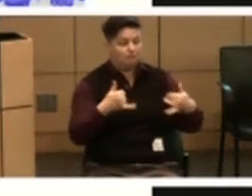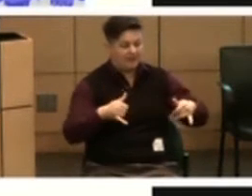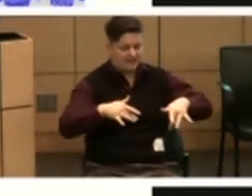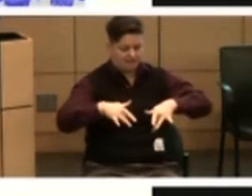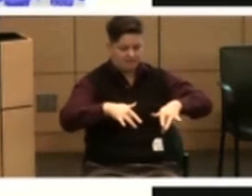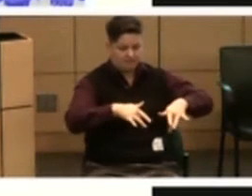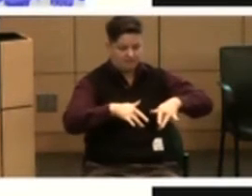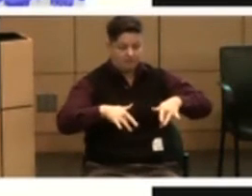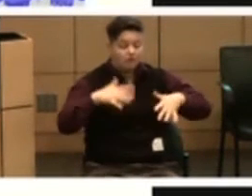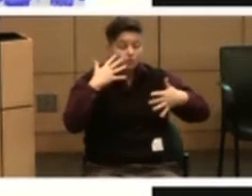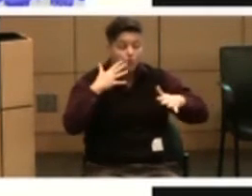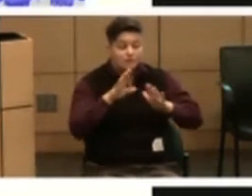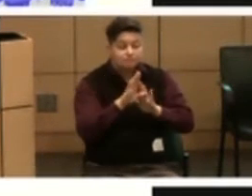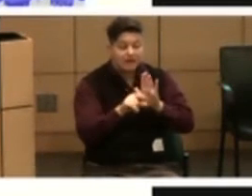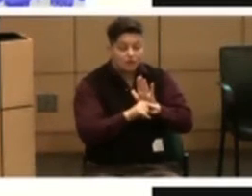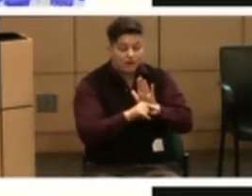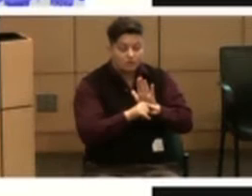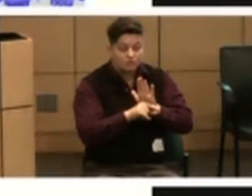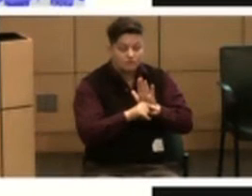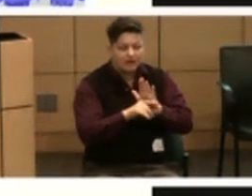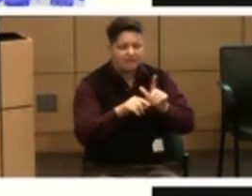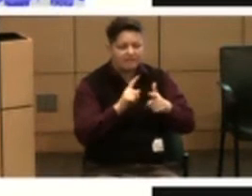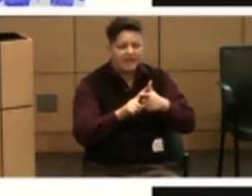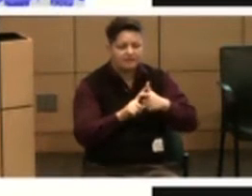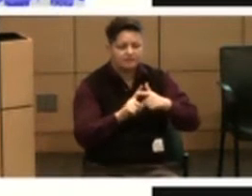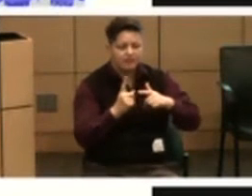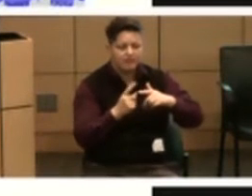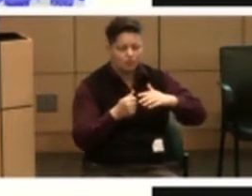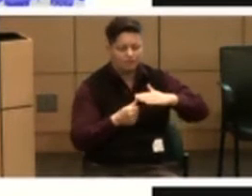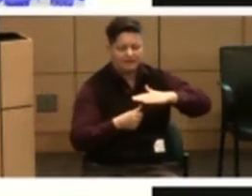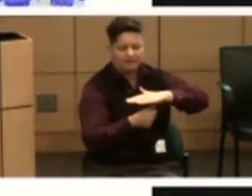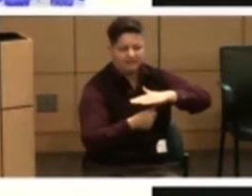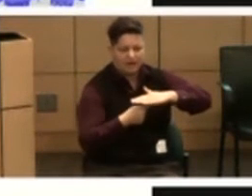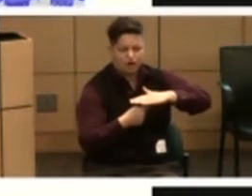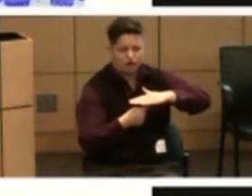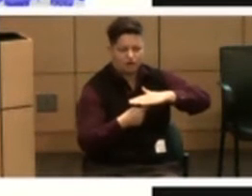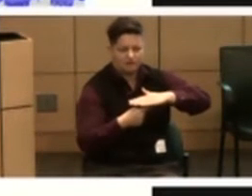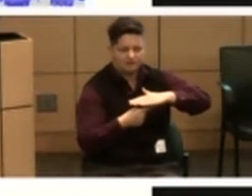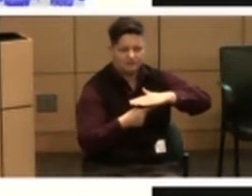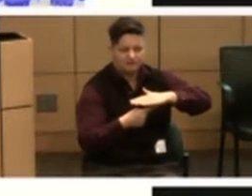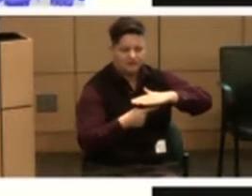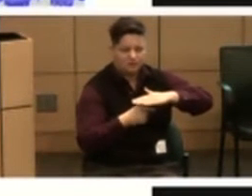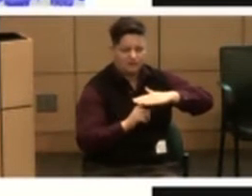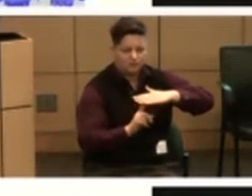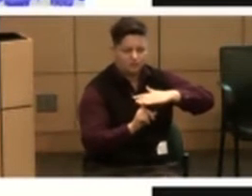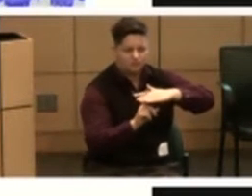this with children all the time, and this is pretty easy for most children with normal hearing.